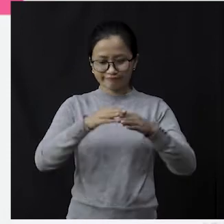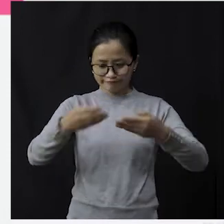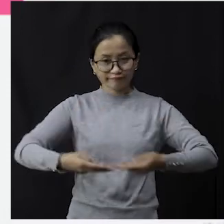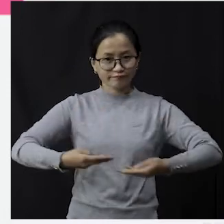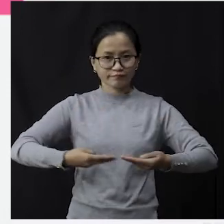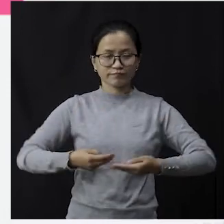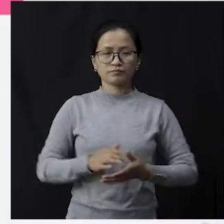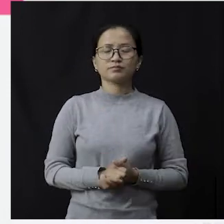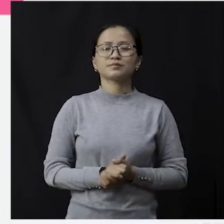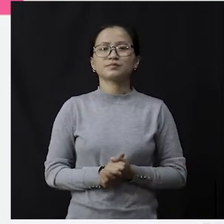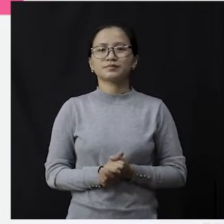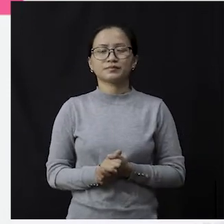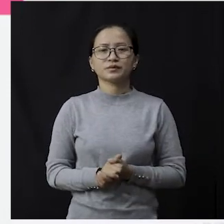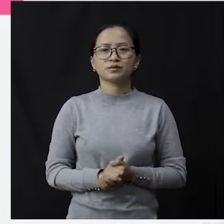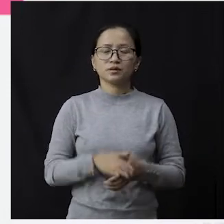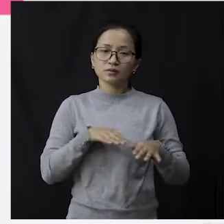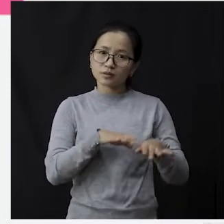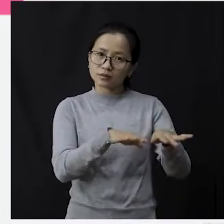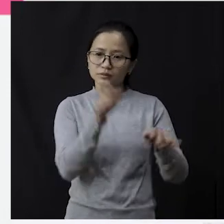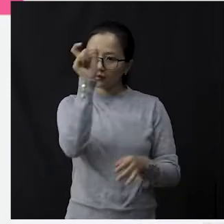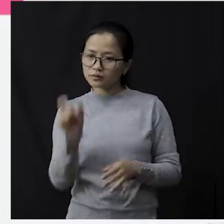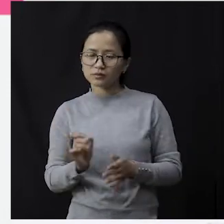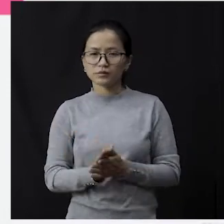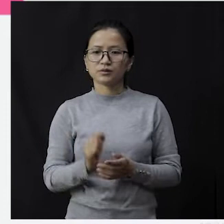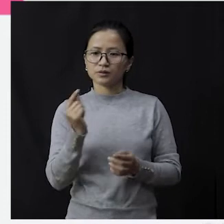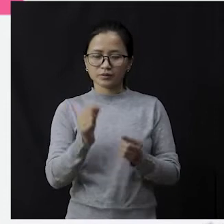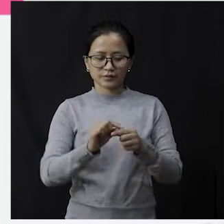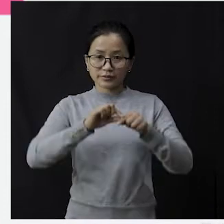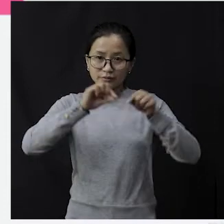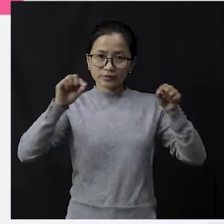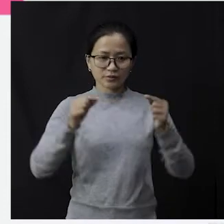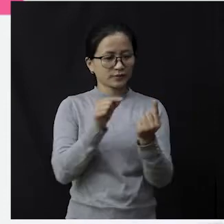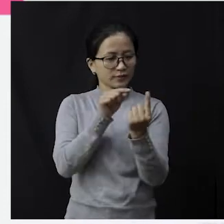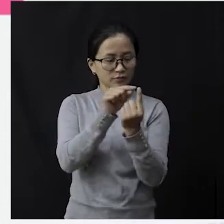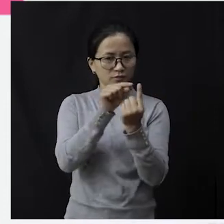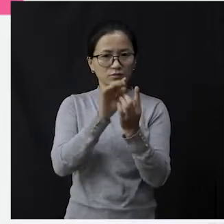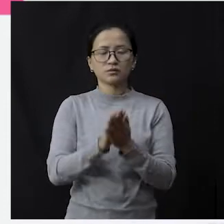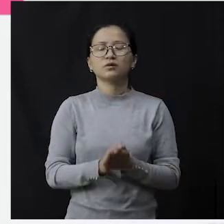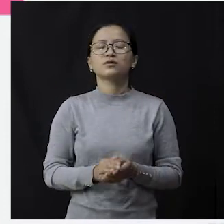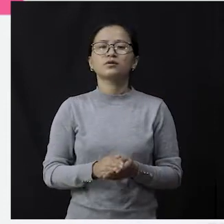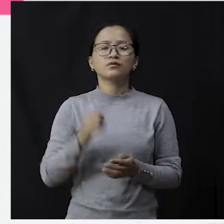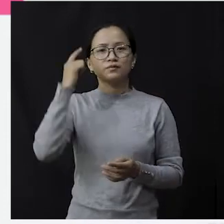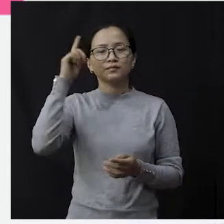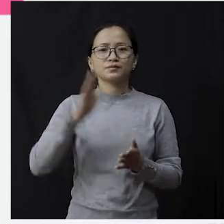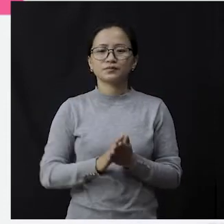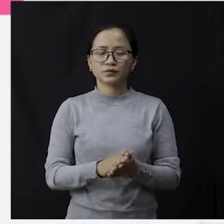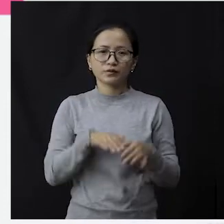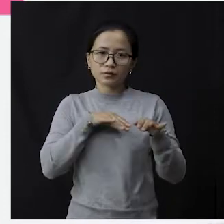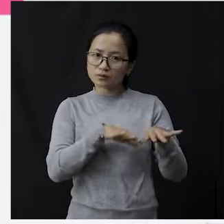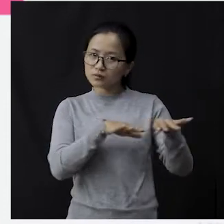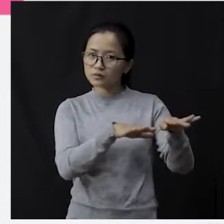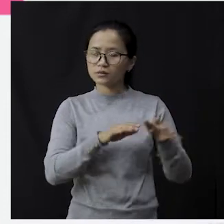shops. The tailor uses a thread, a needle, and a sewing machine for